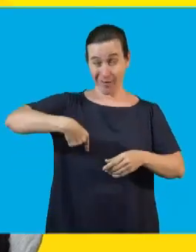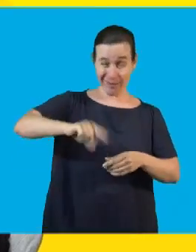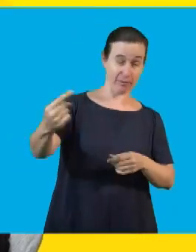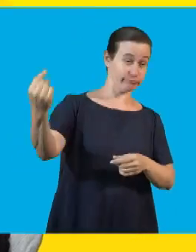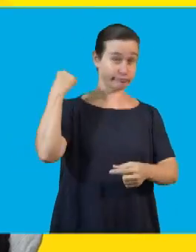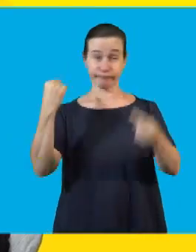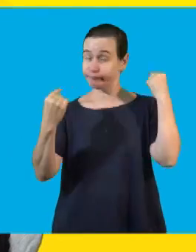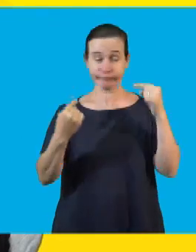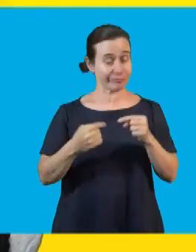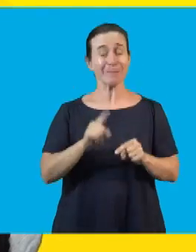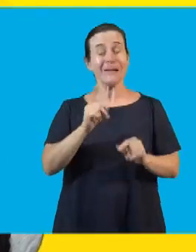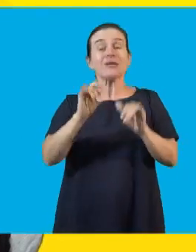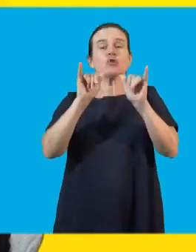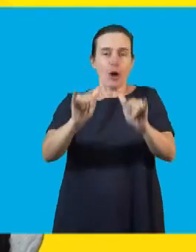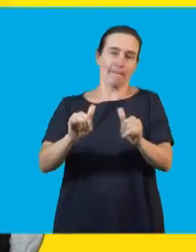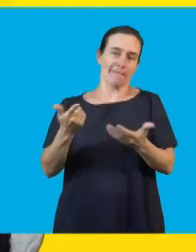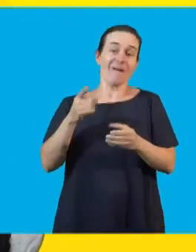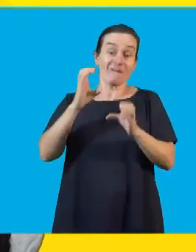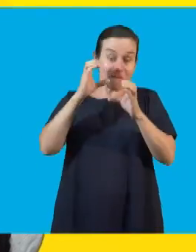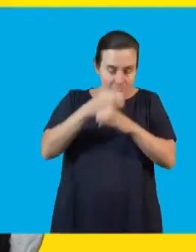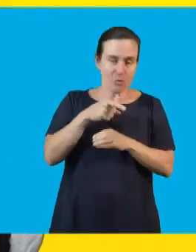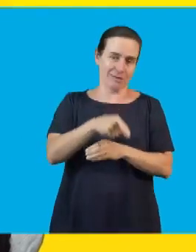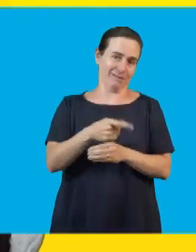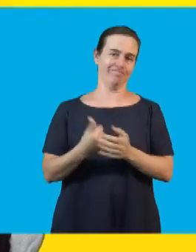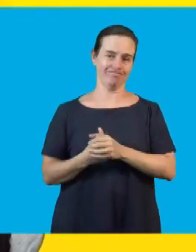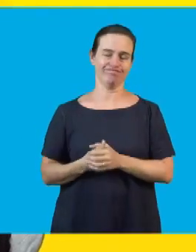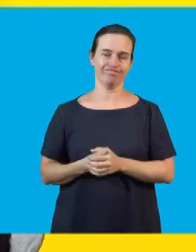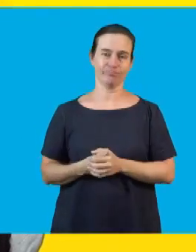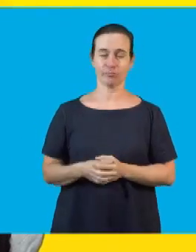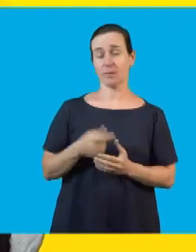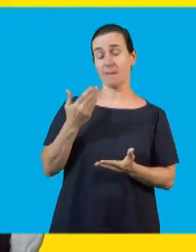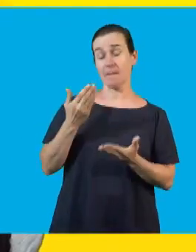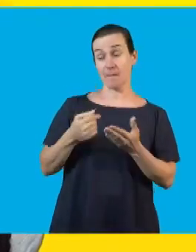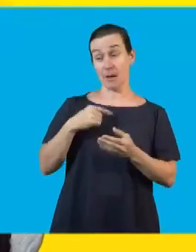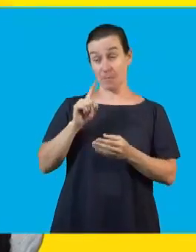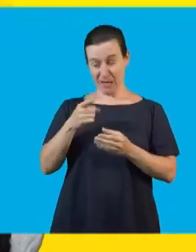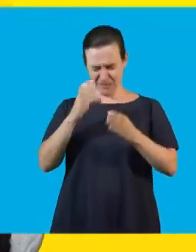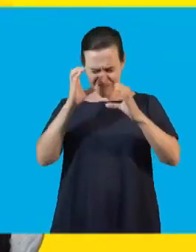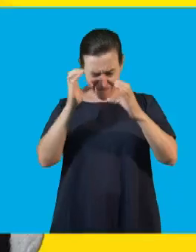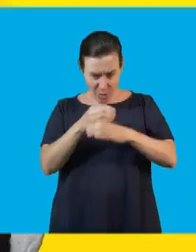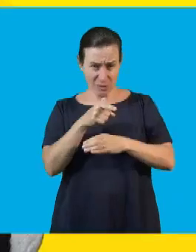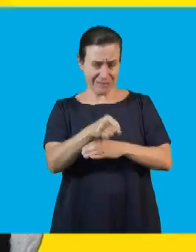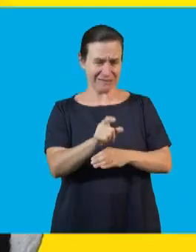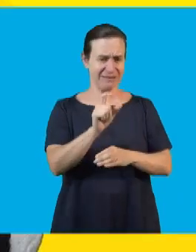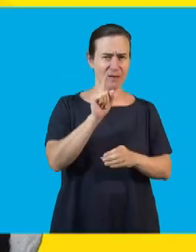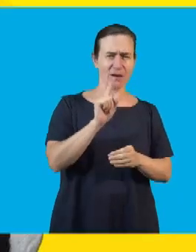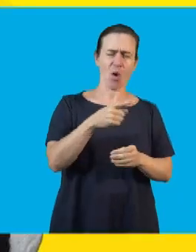score goals, all right? So remember, whenever you're answering questions where you have to